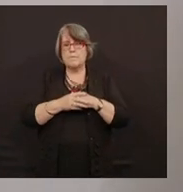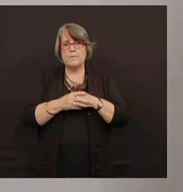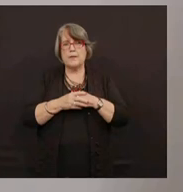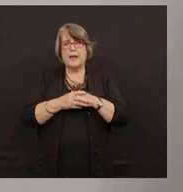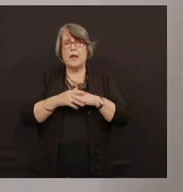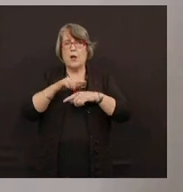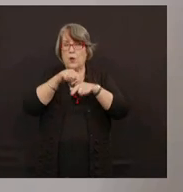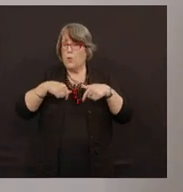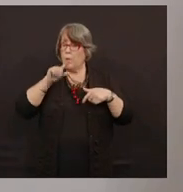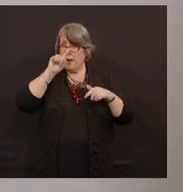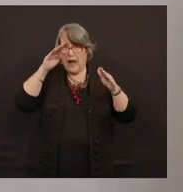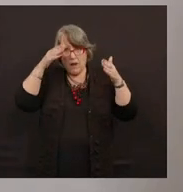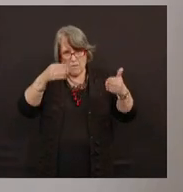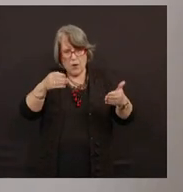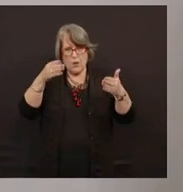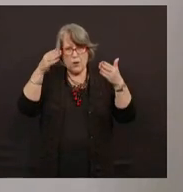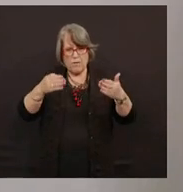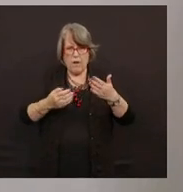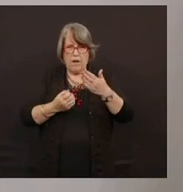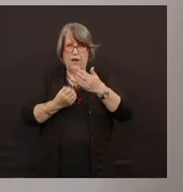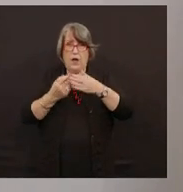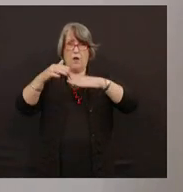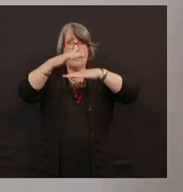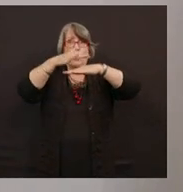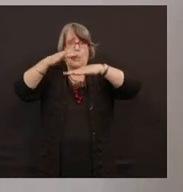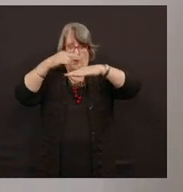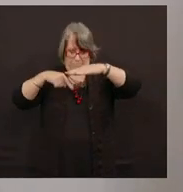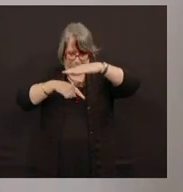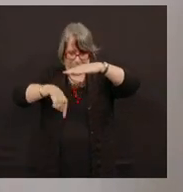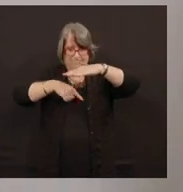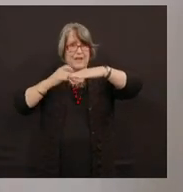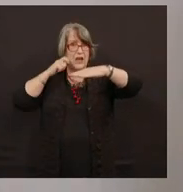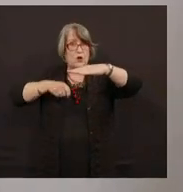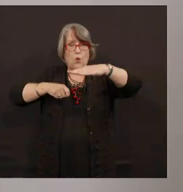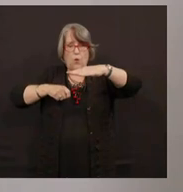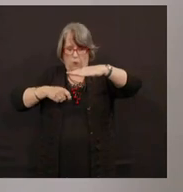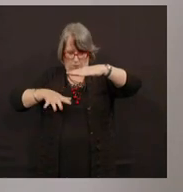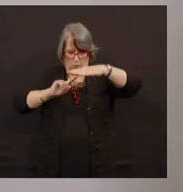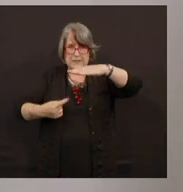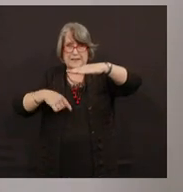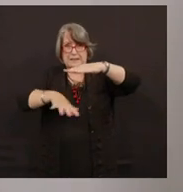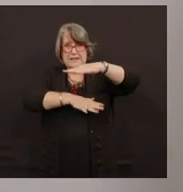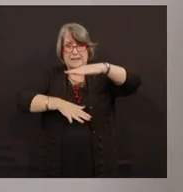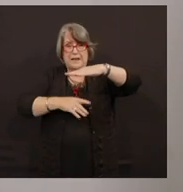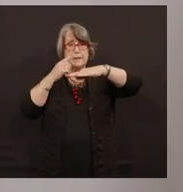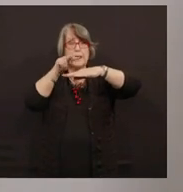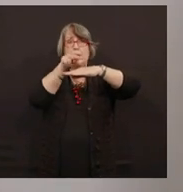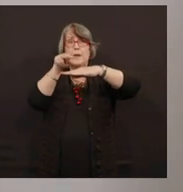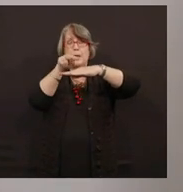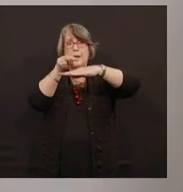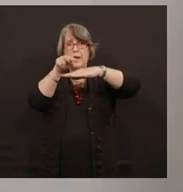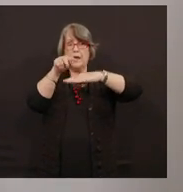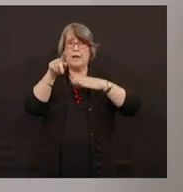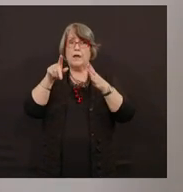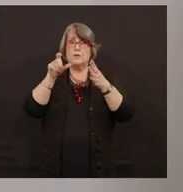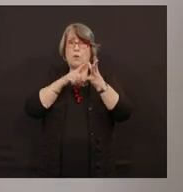But we can't keep focusing on what emerges above the waterline and ignore what's sitting underneath. The causes of abuse